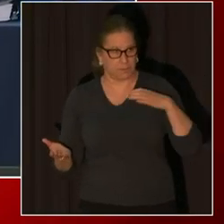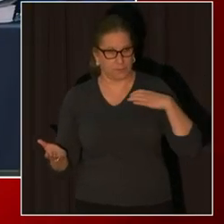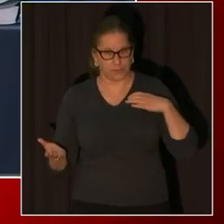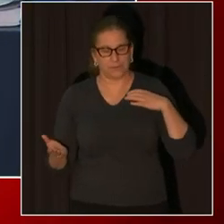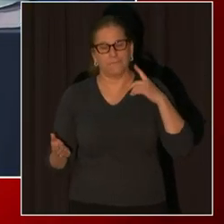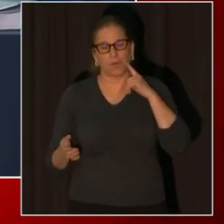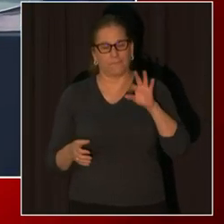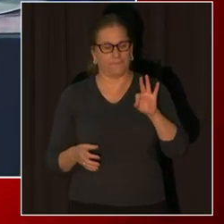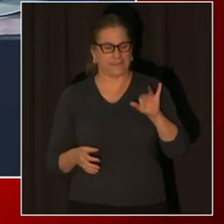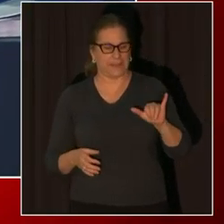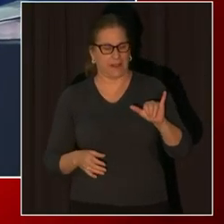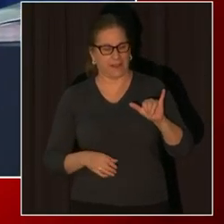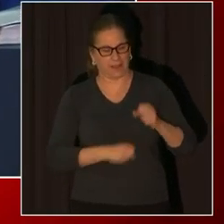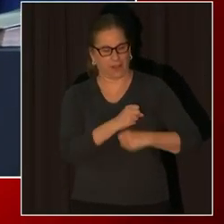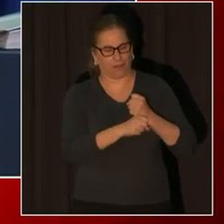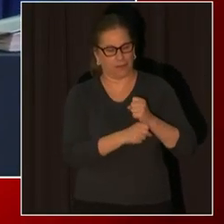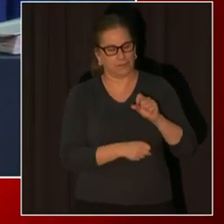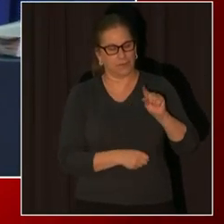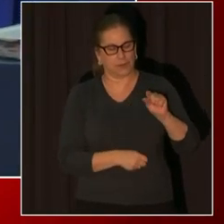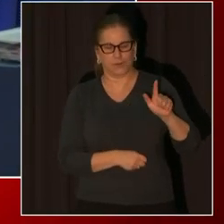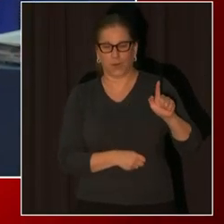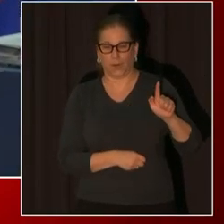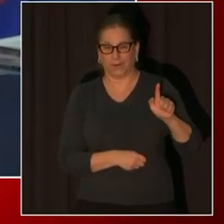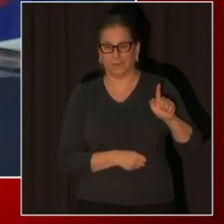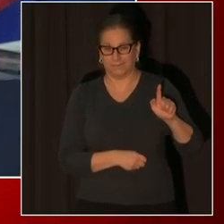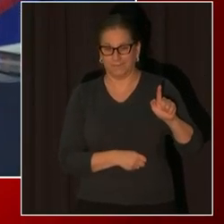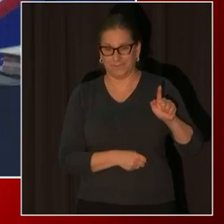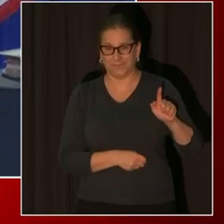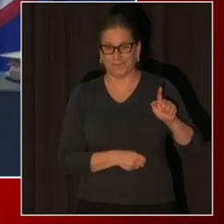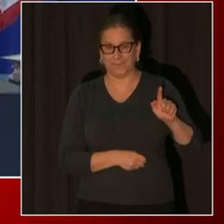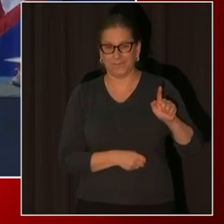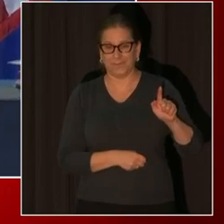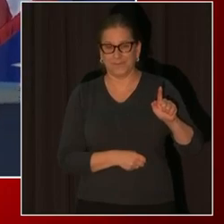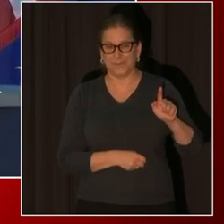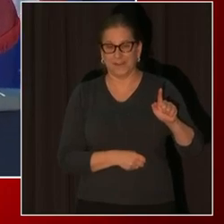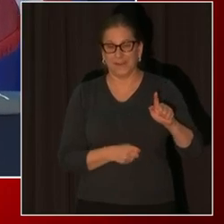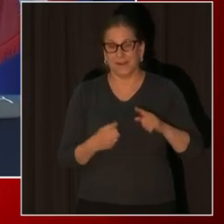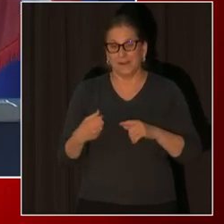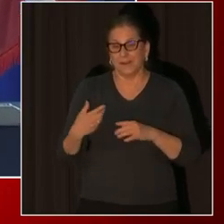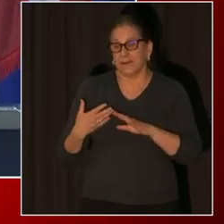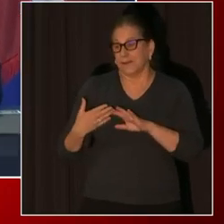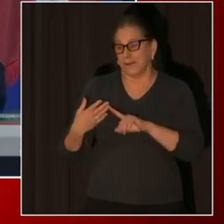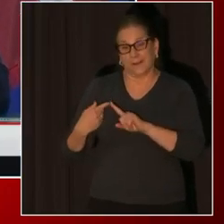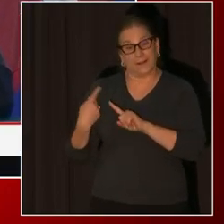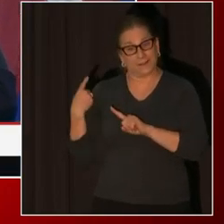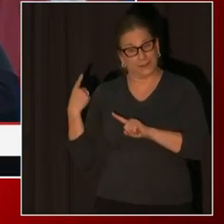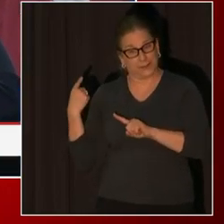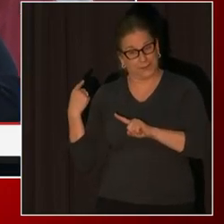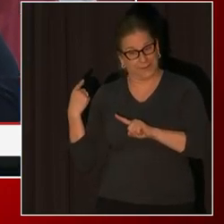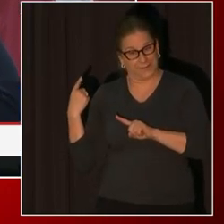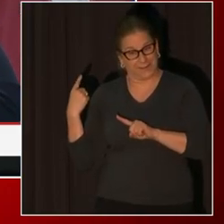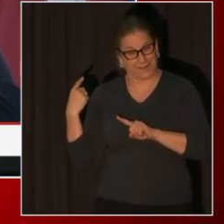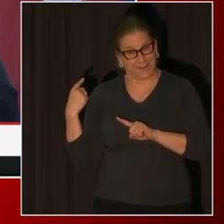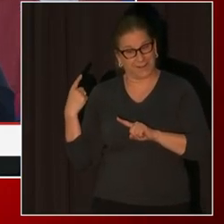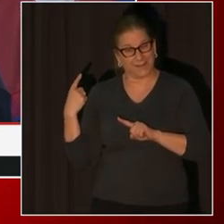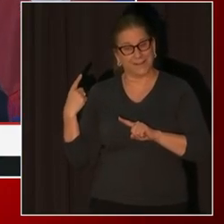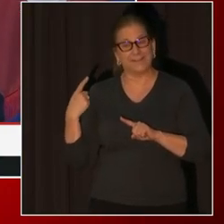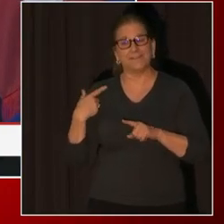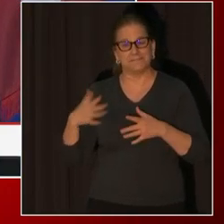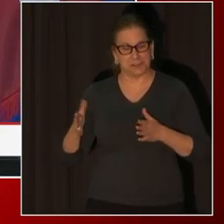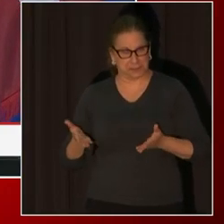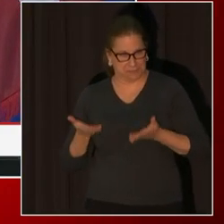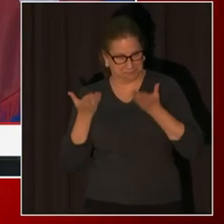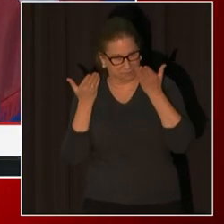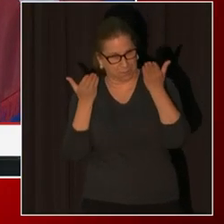21. In recent years, we have made this proposal on the day